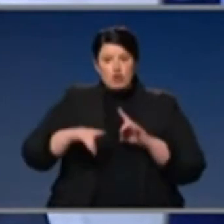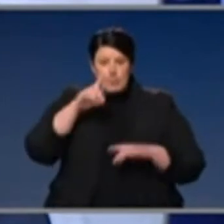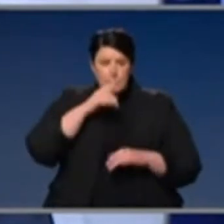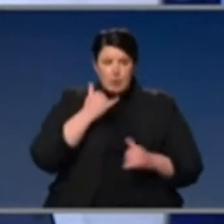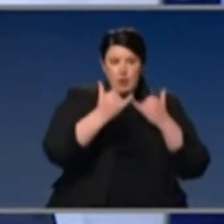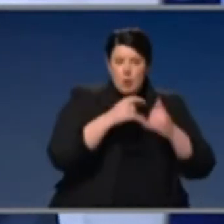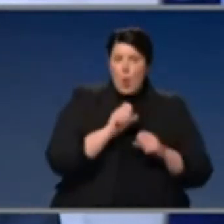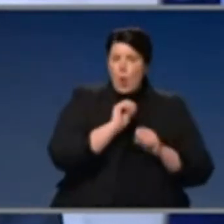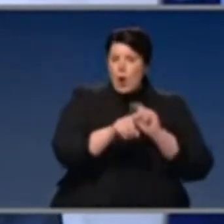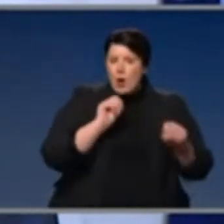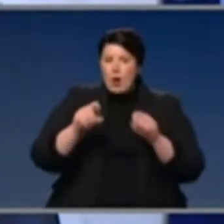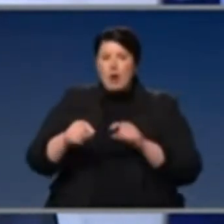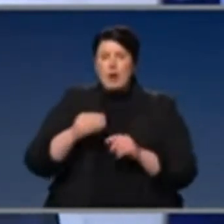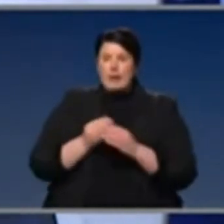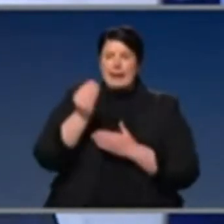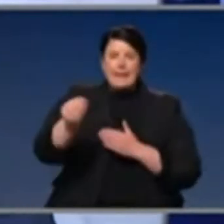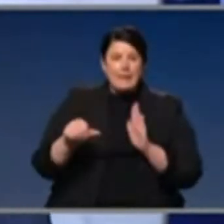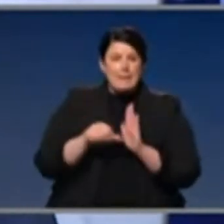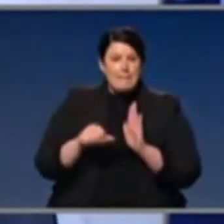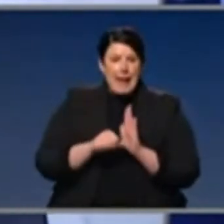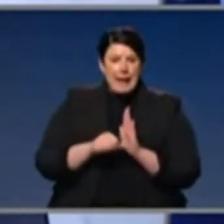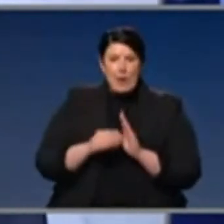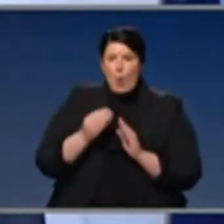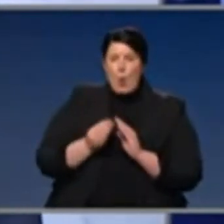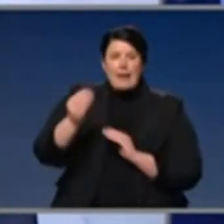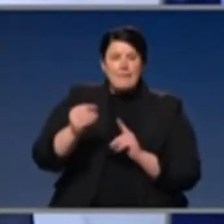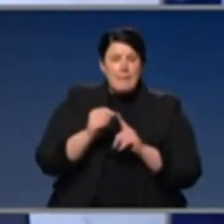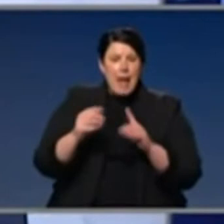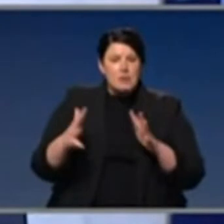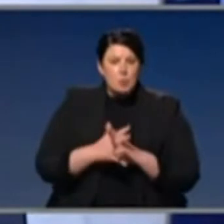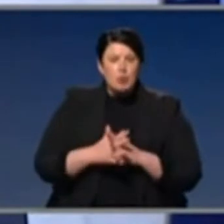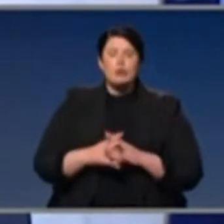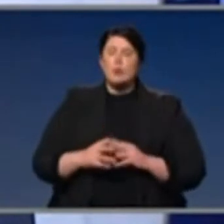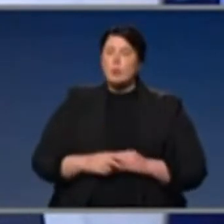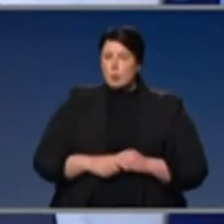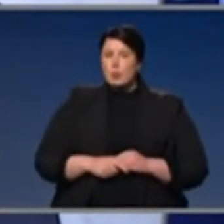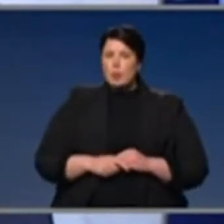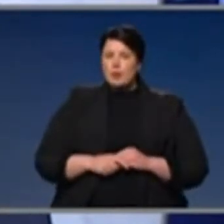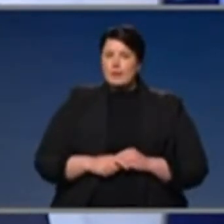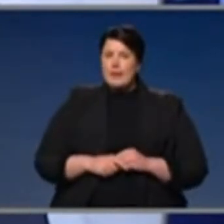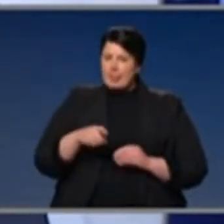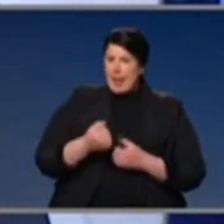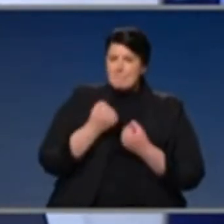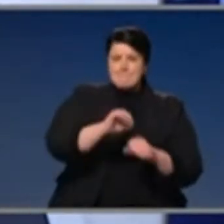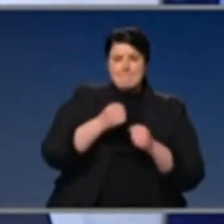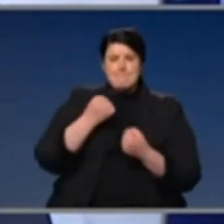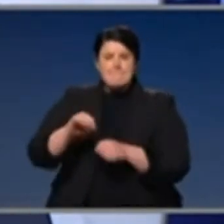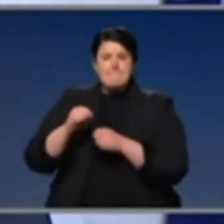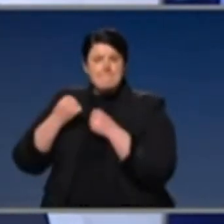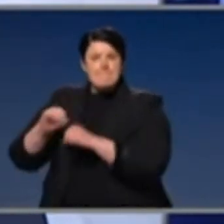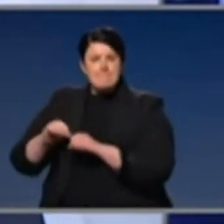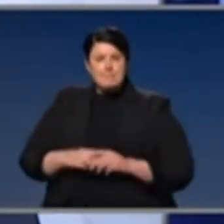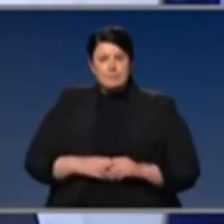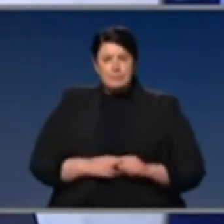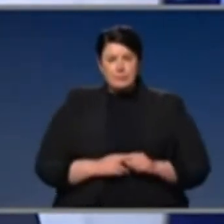targeted financially and being asked to give passwords, etc. So we could have built that